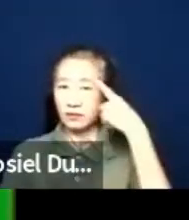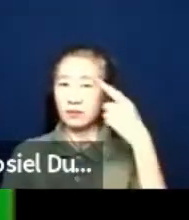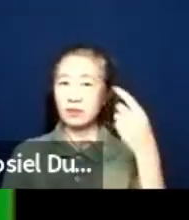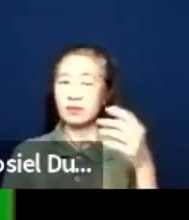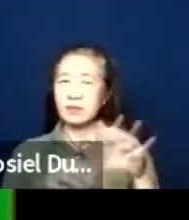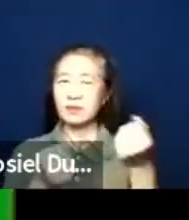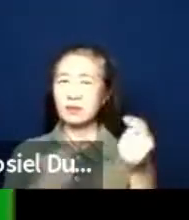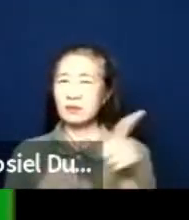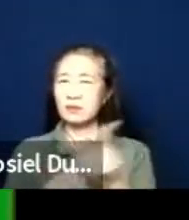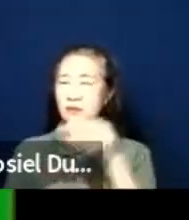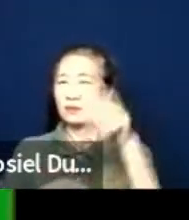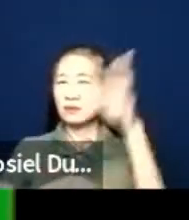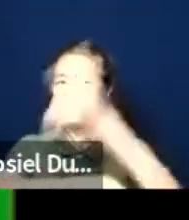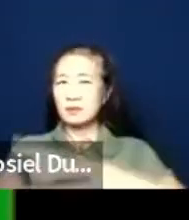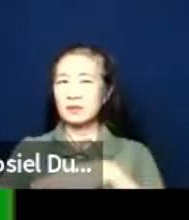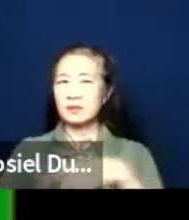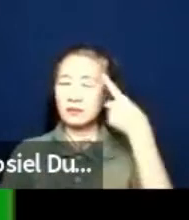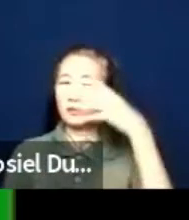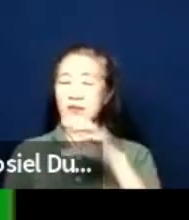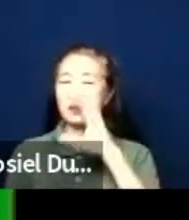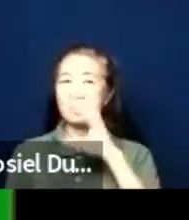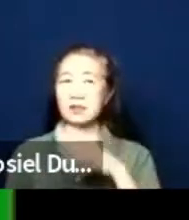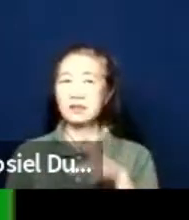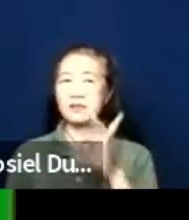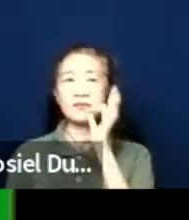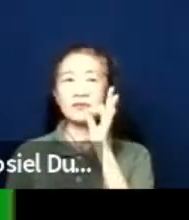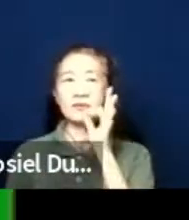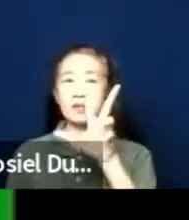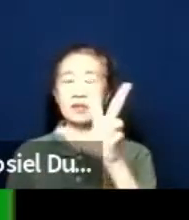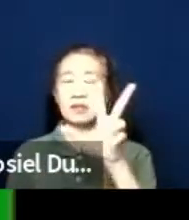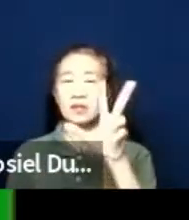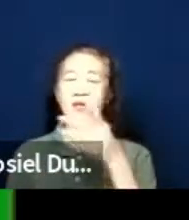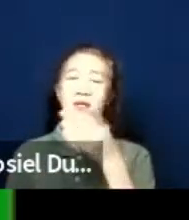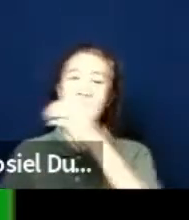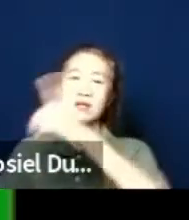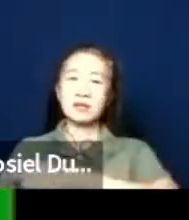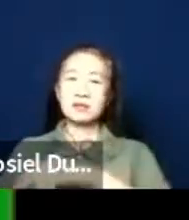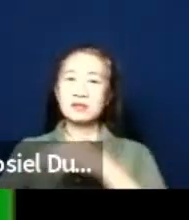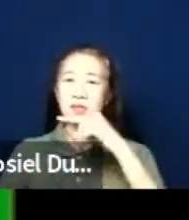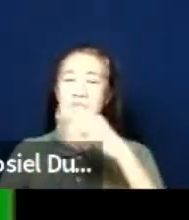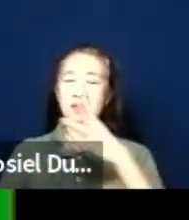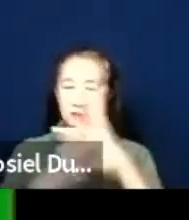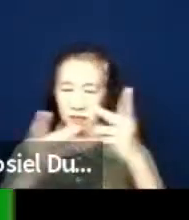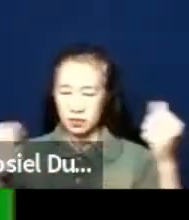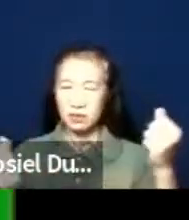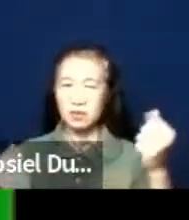and that's for drinking and sanitation. Food, at least 3-day supply of non-perishable food.